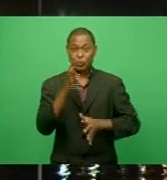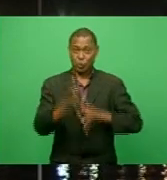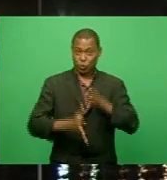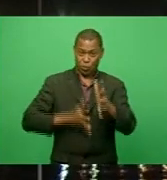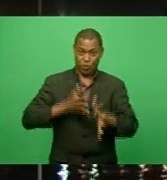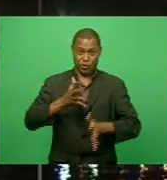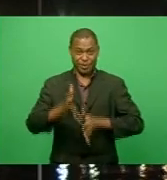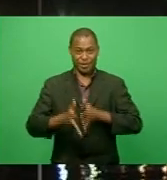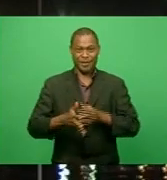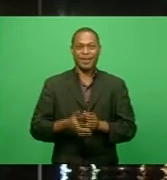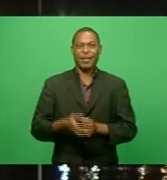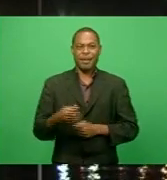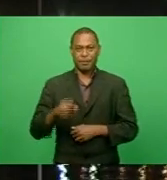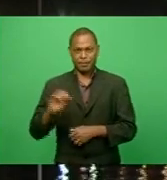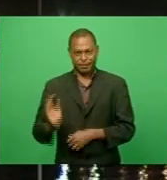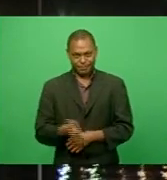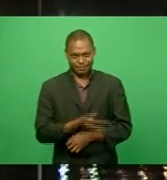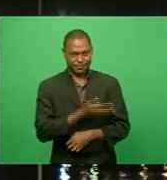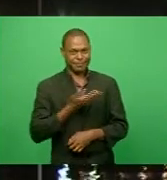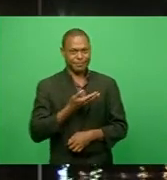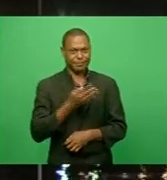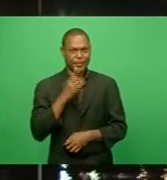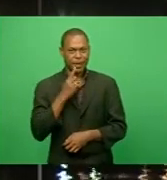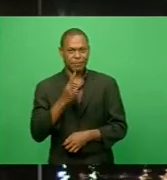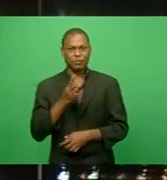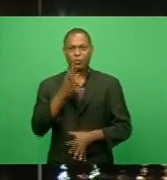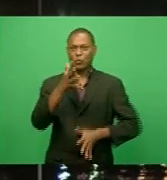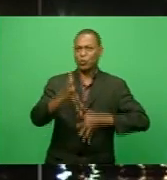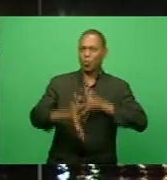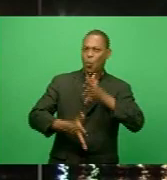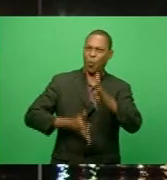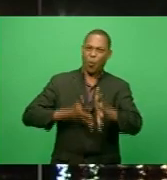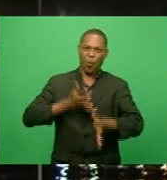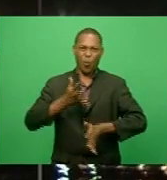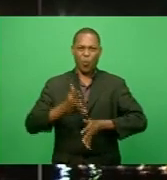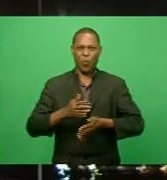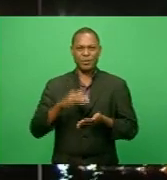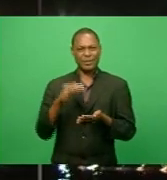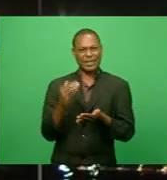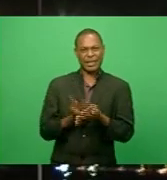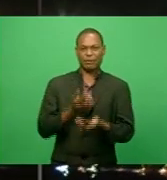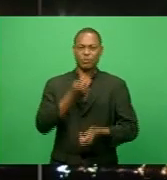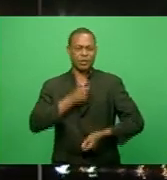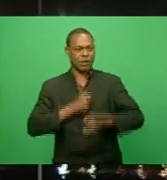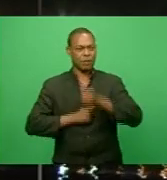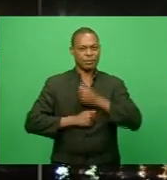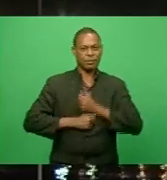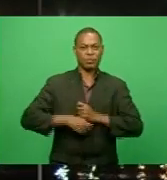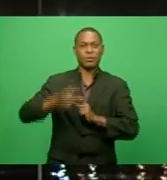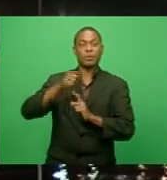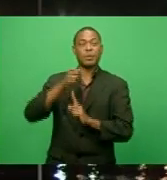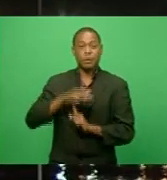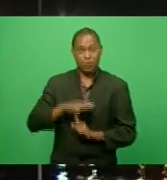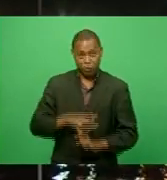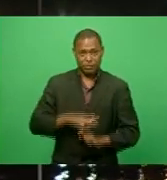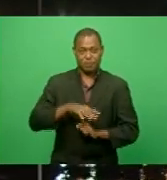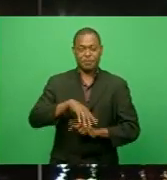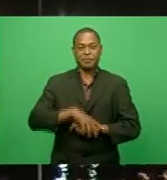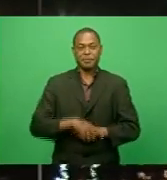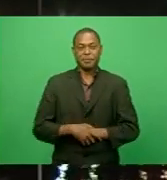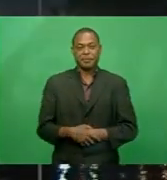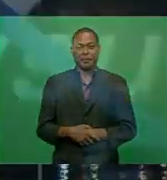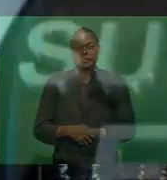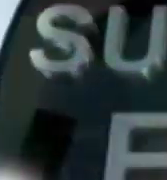as Jordan Pillay tells his story of how bodybuilding saved him from his struggle with depression. Koroi Tandulala with his